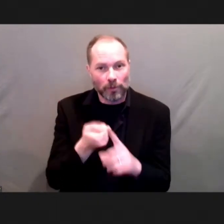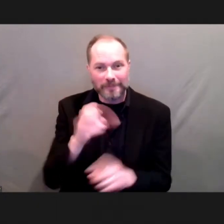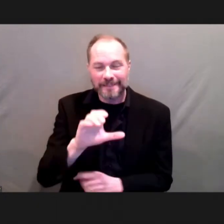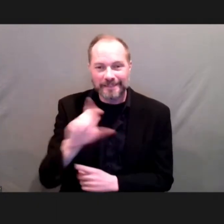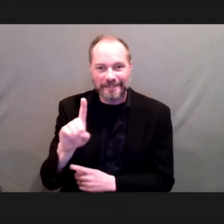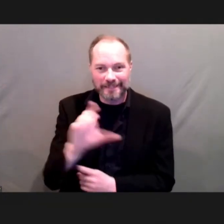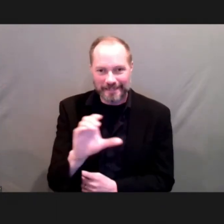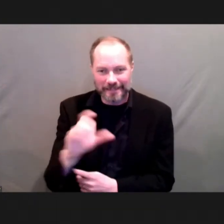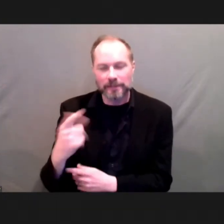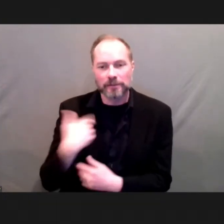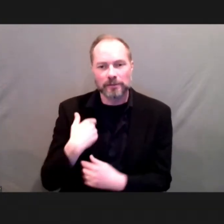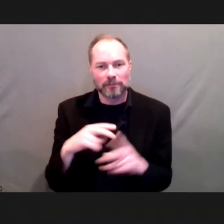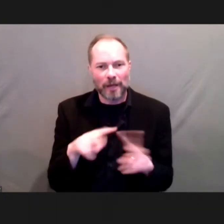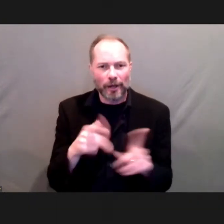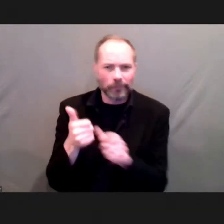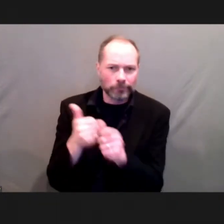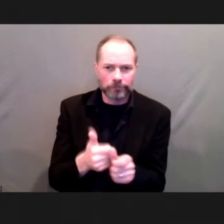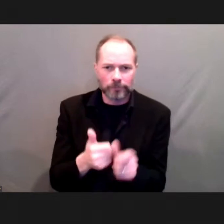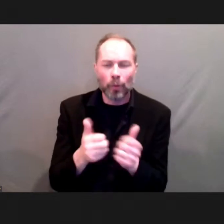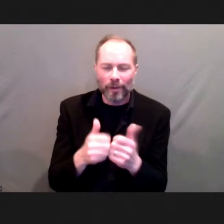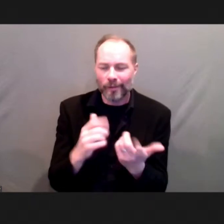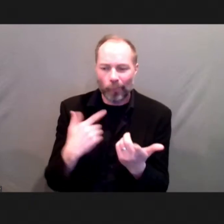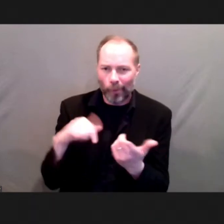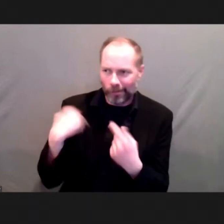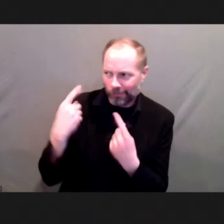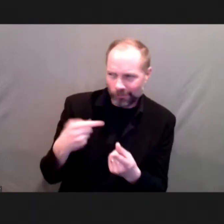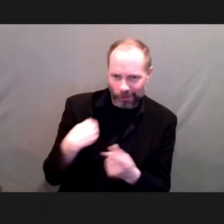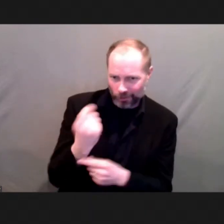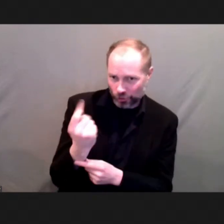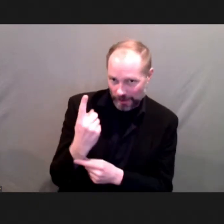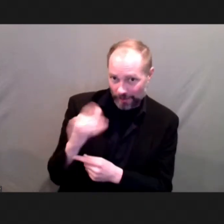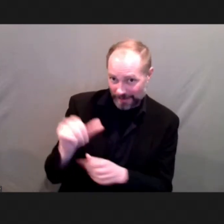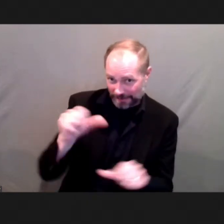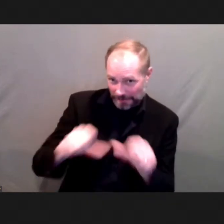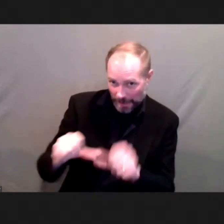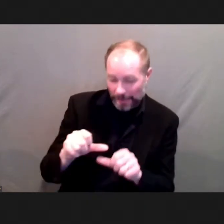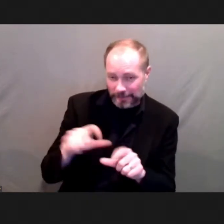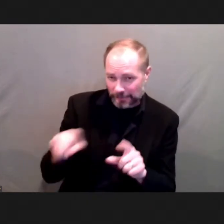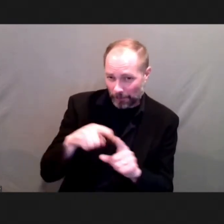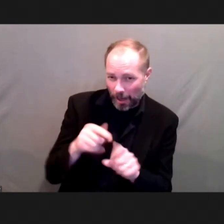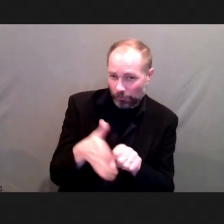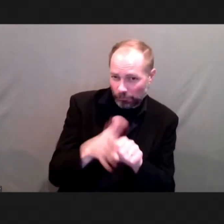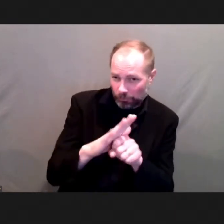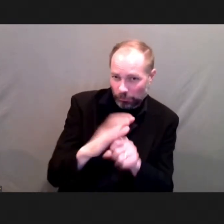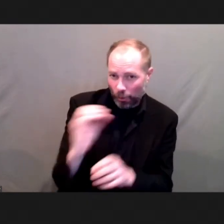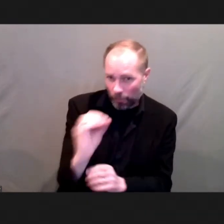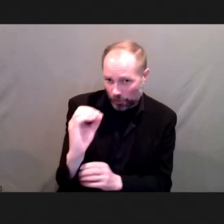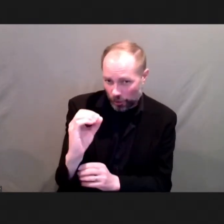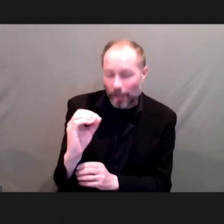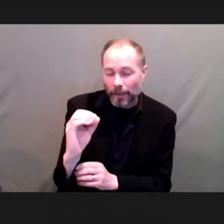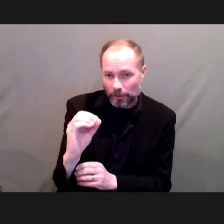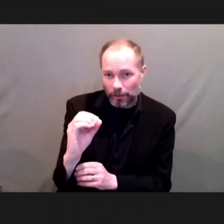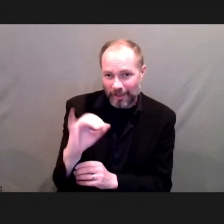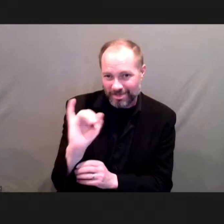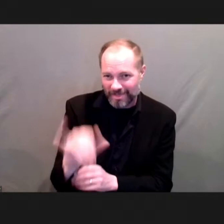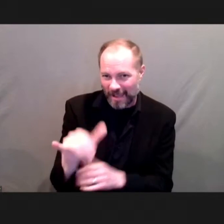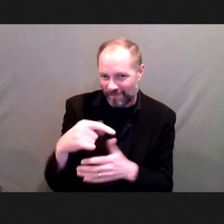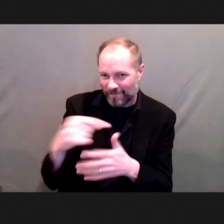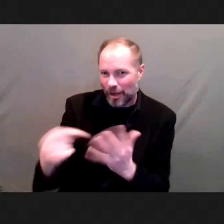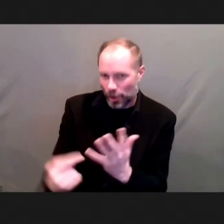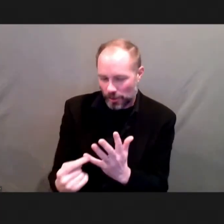clearly aligned with what we understand the science to be for this new Omicron virus variant of